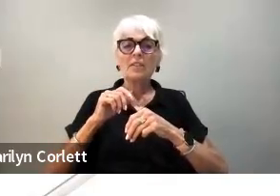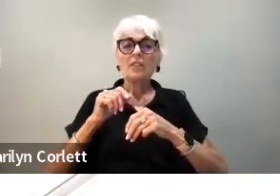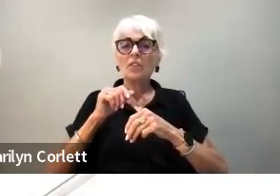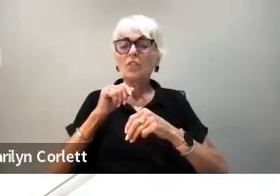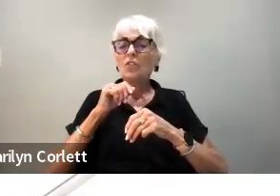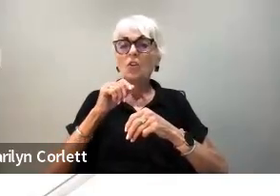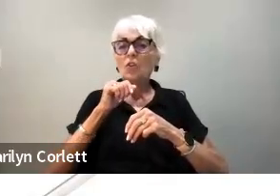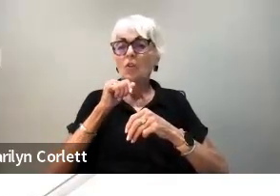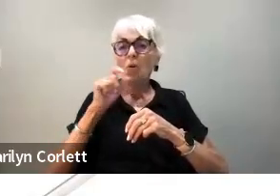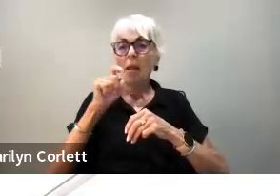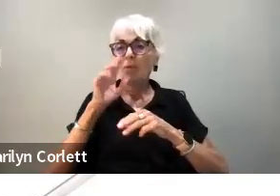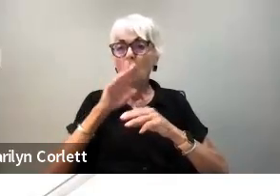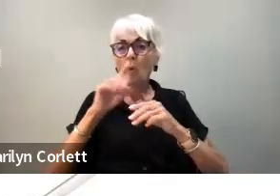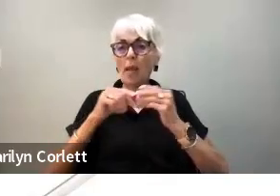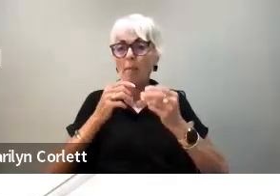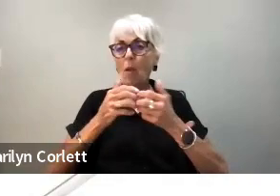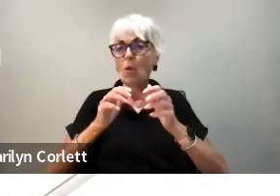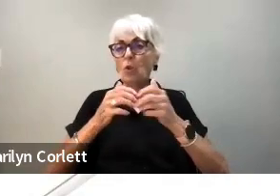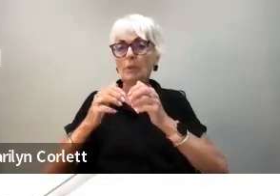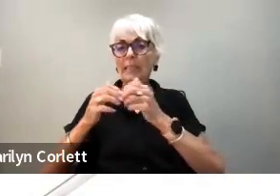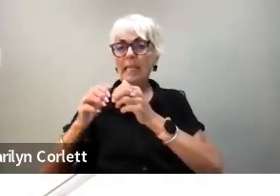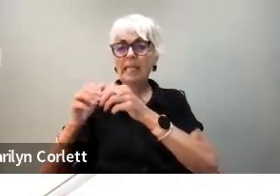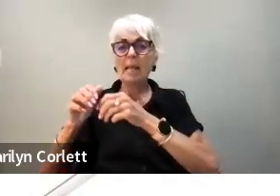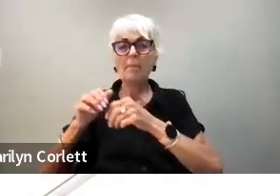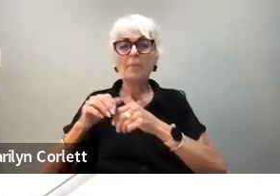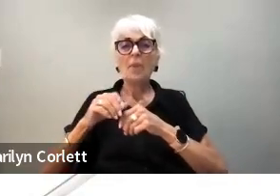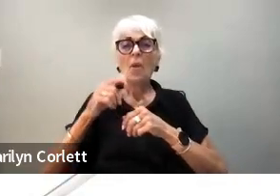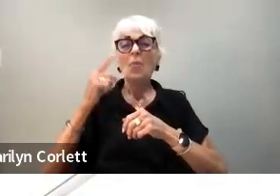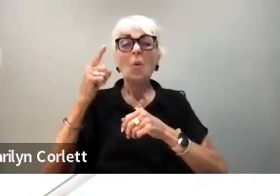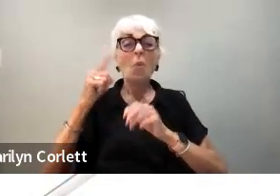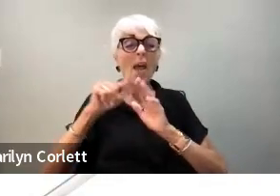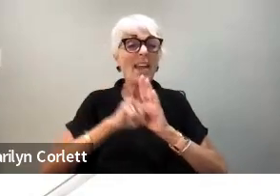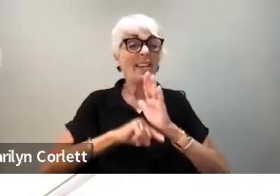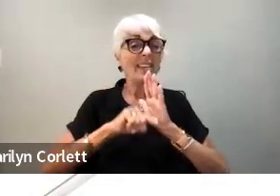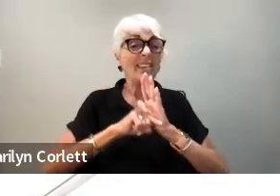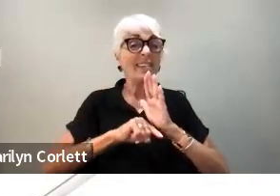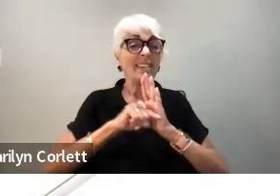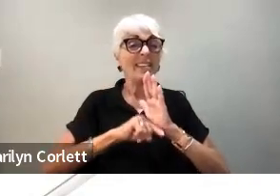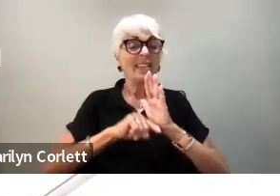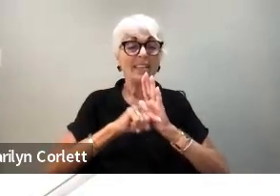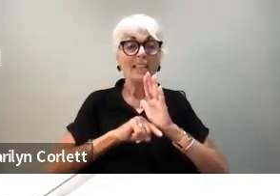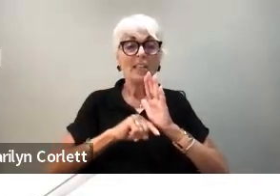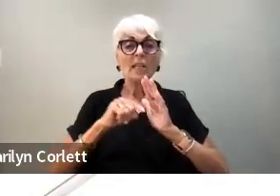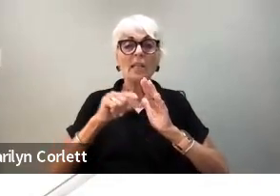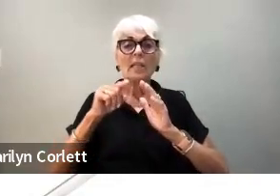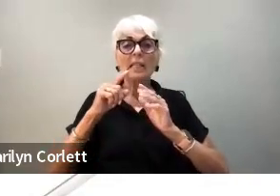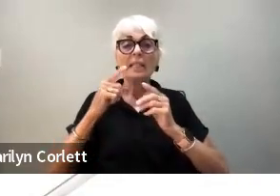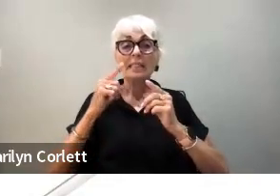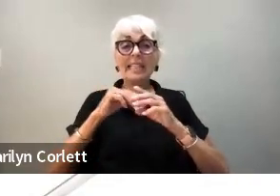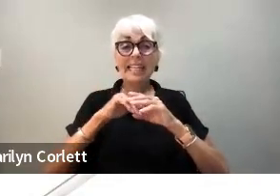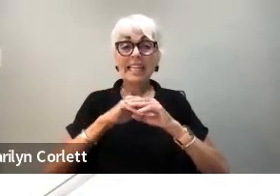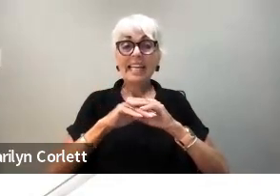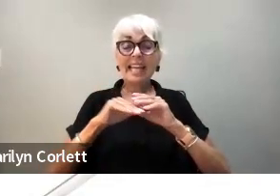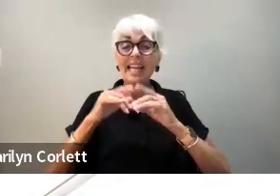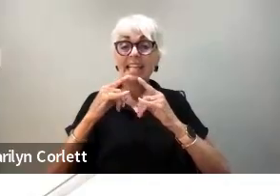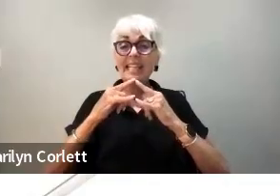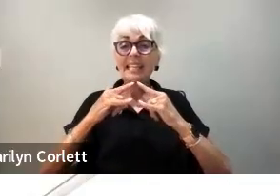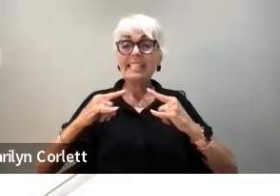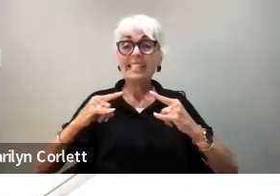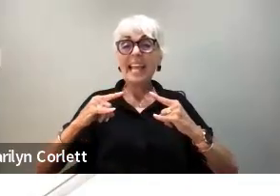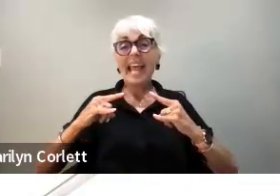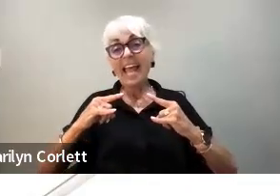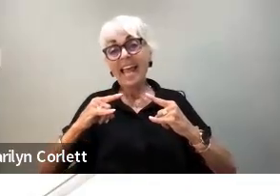just attached to the tent. Um, the one downfall to this is that the to get into the tent is